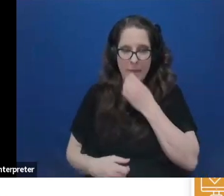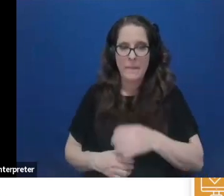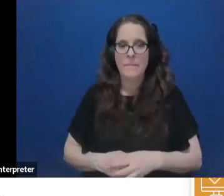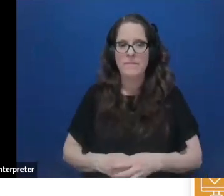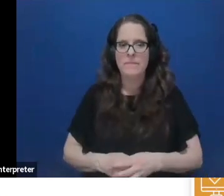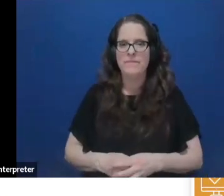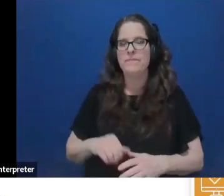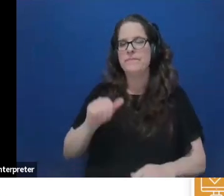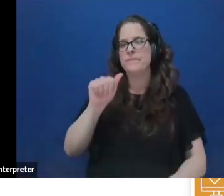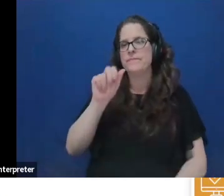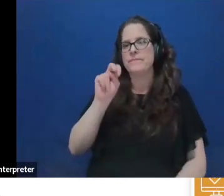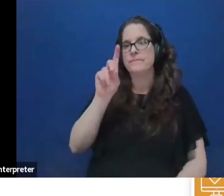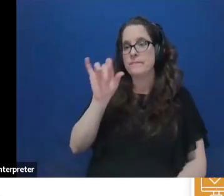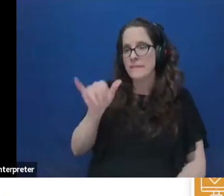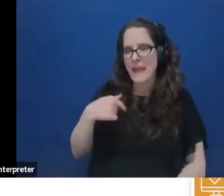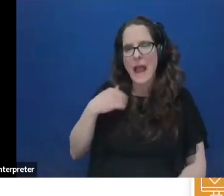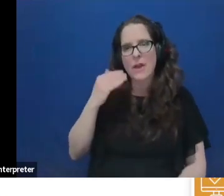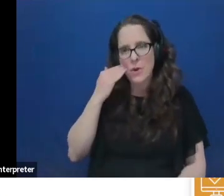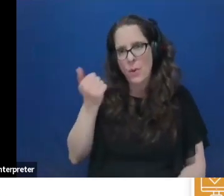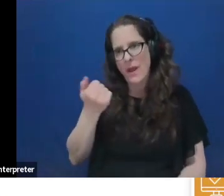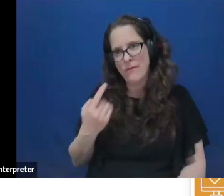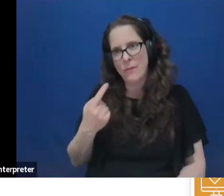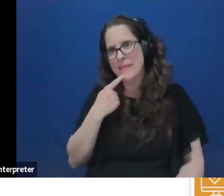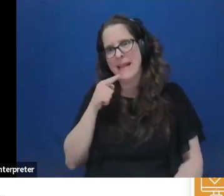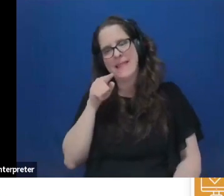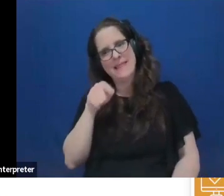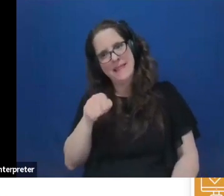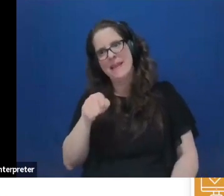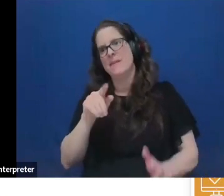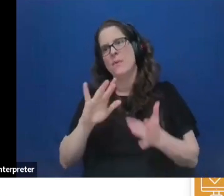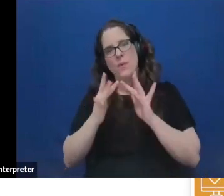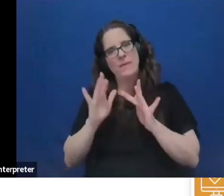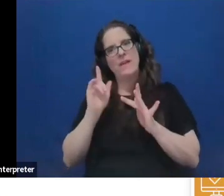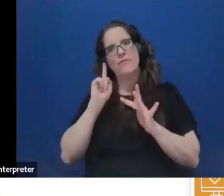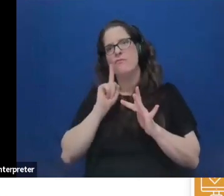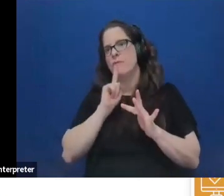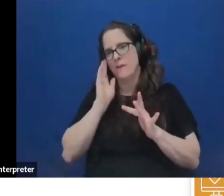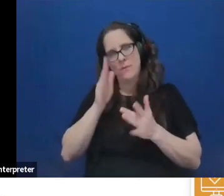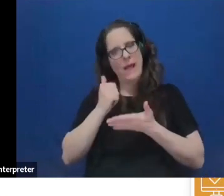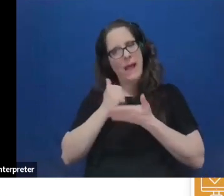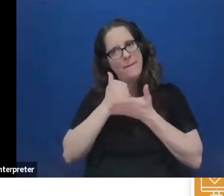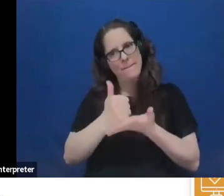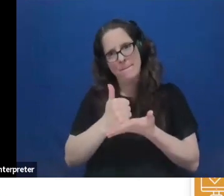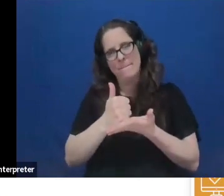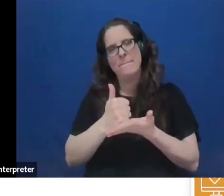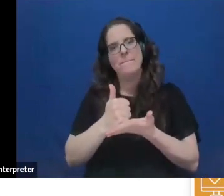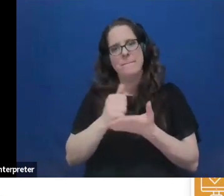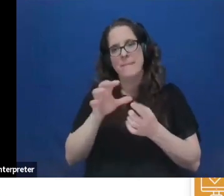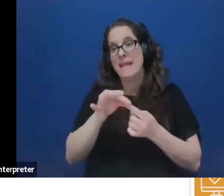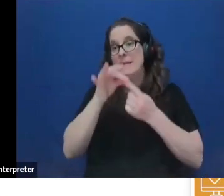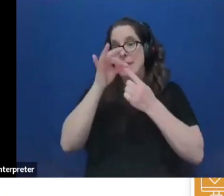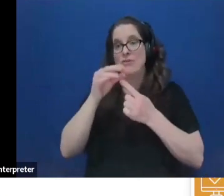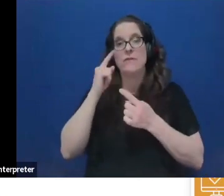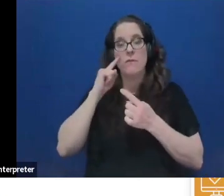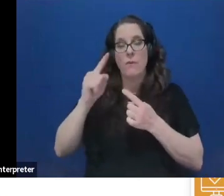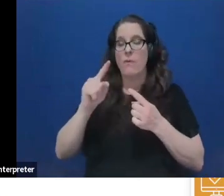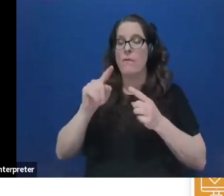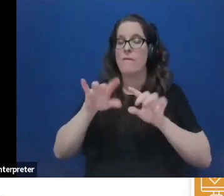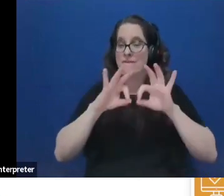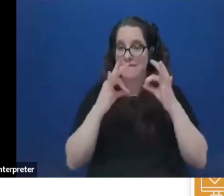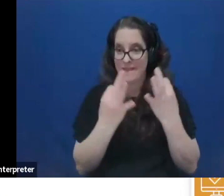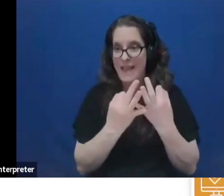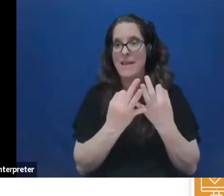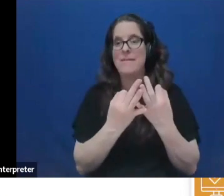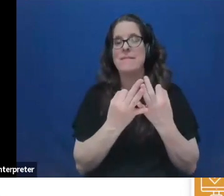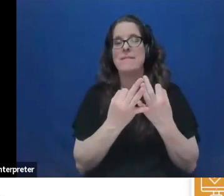Andy, I know that everyone's saying how helpful that this will be, especially for a lot of our families that